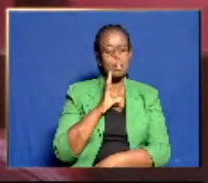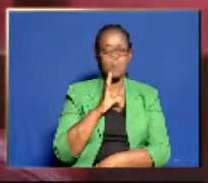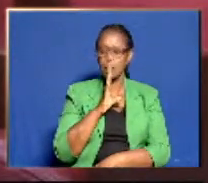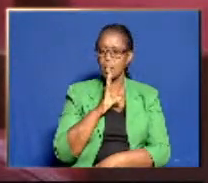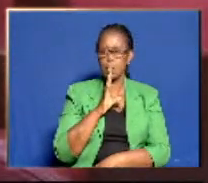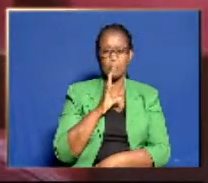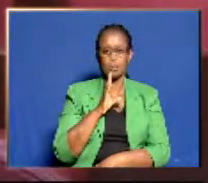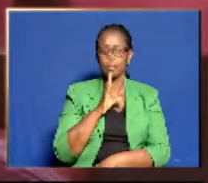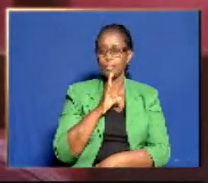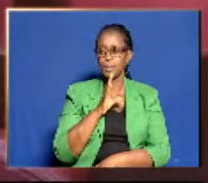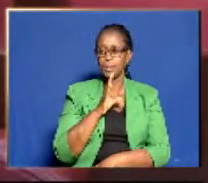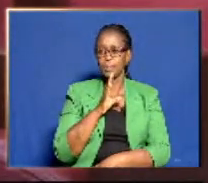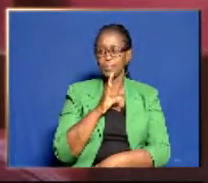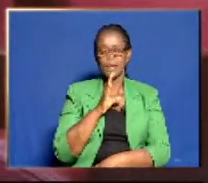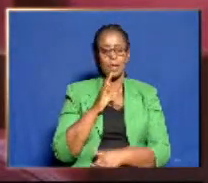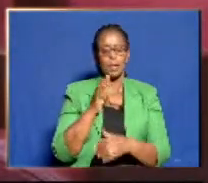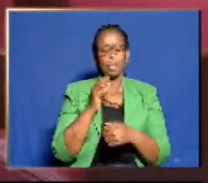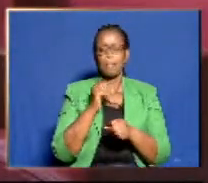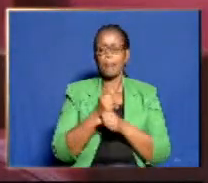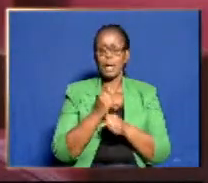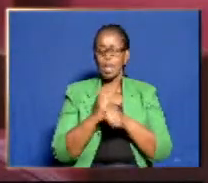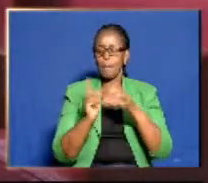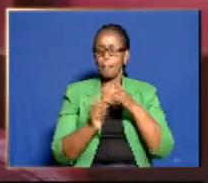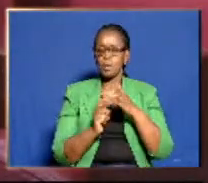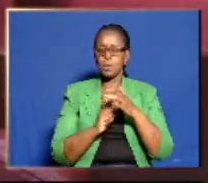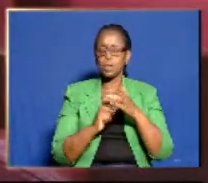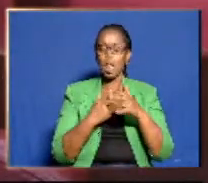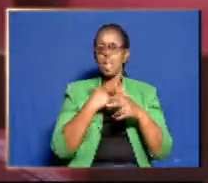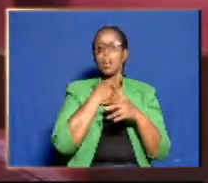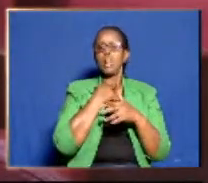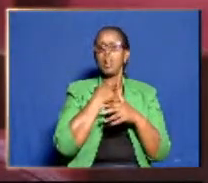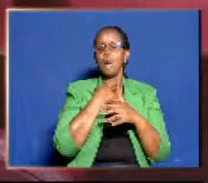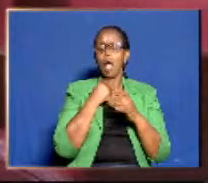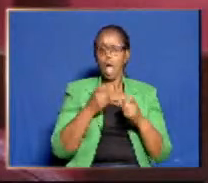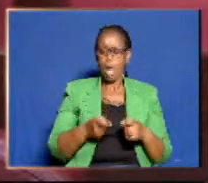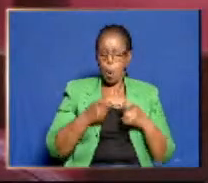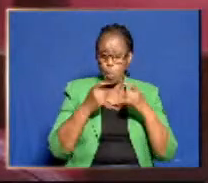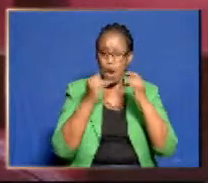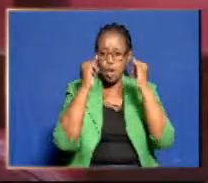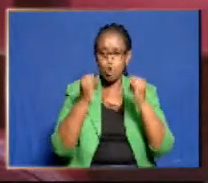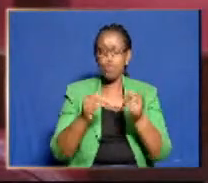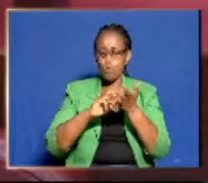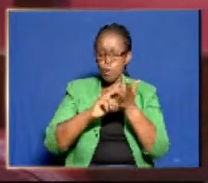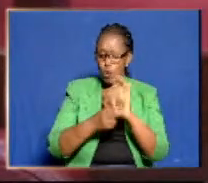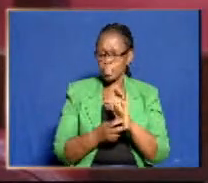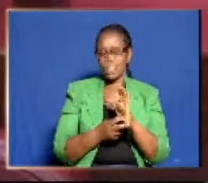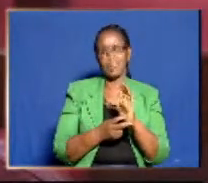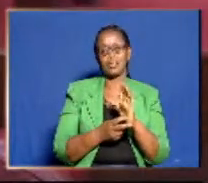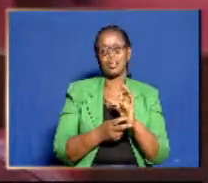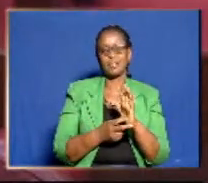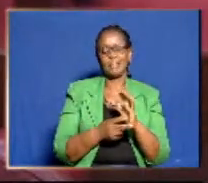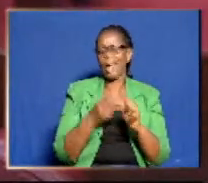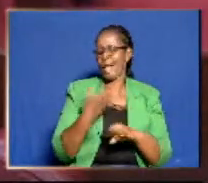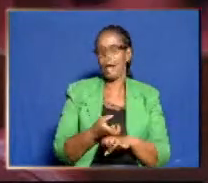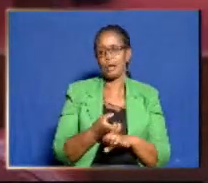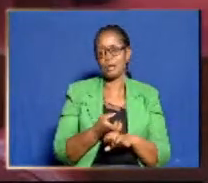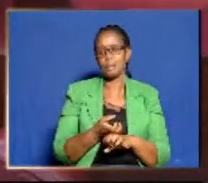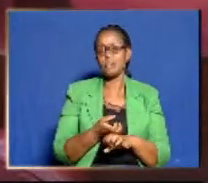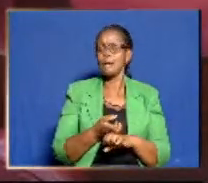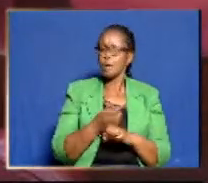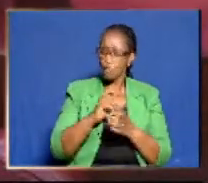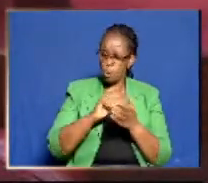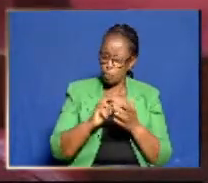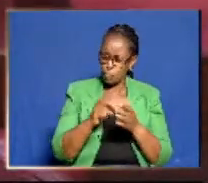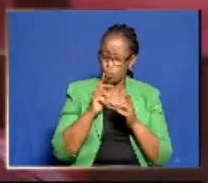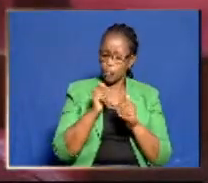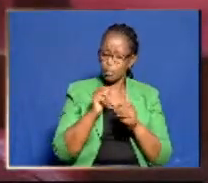of the ministry to award new contracts that are extremely essential for the growth and development of